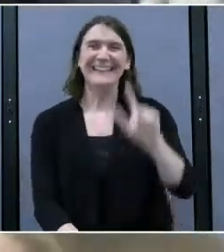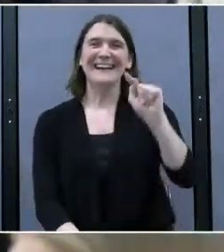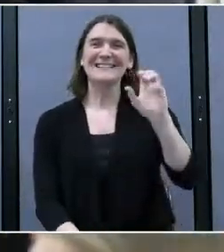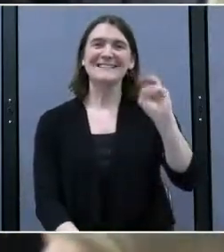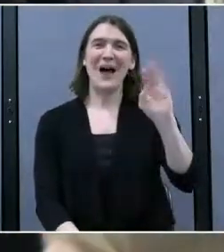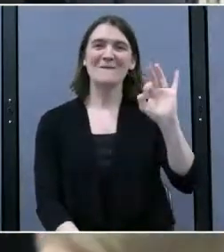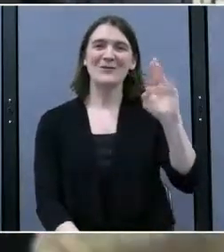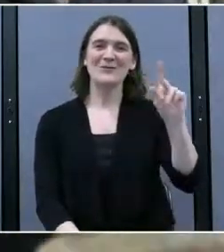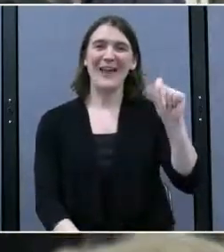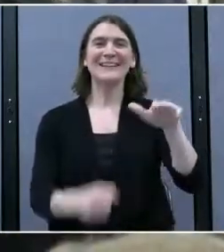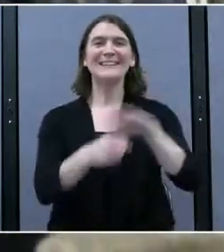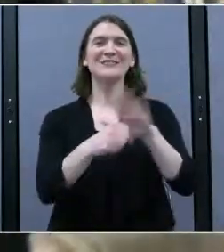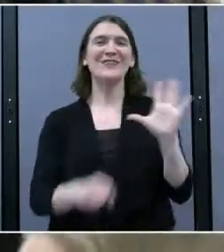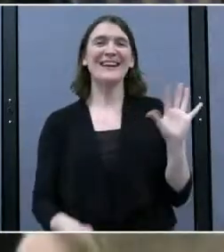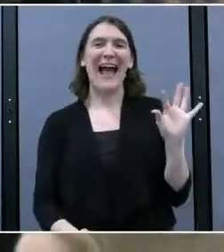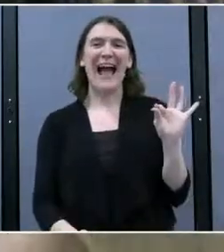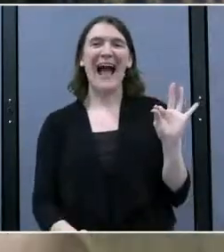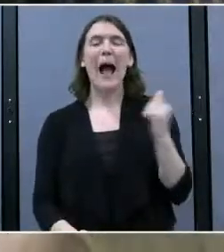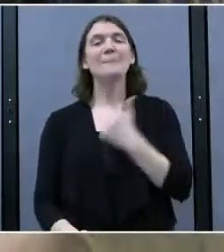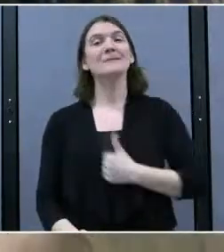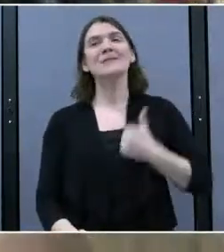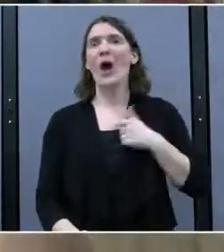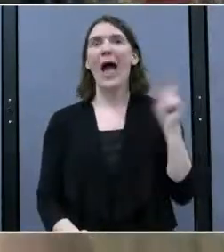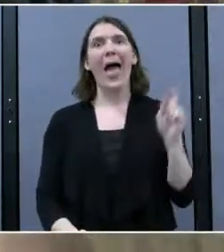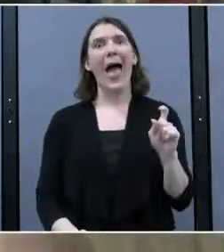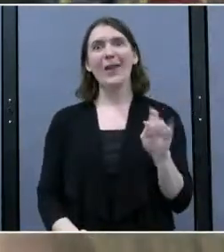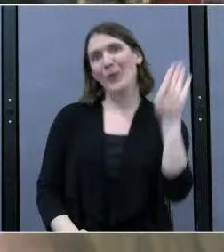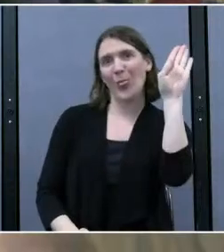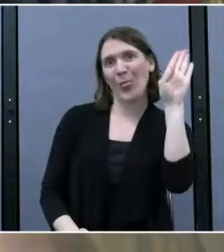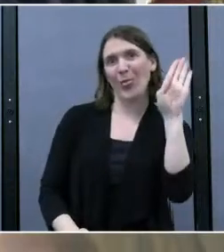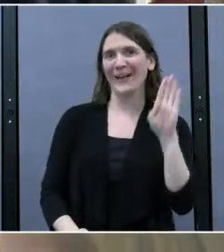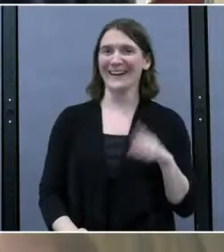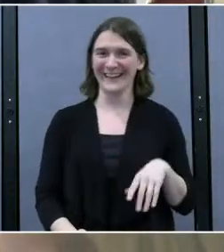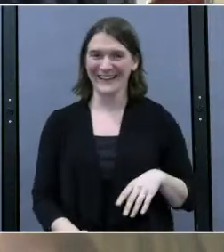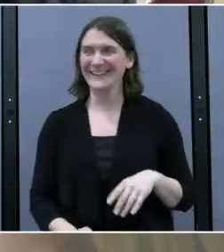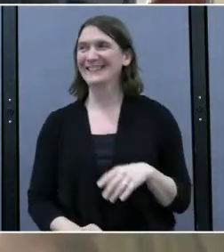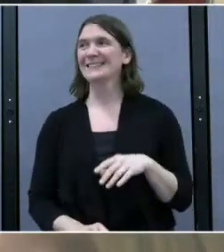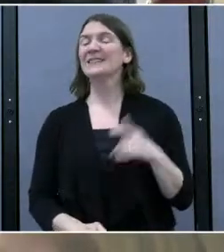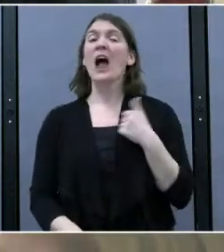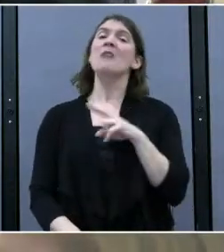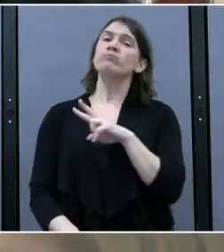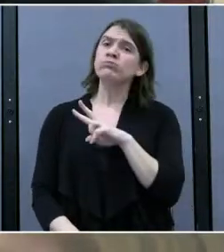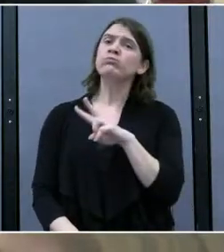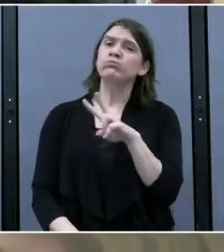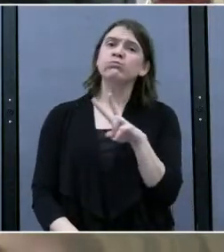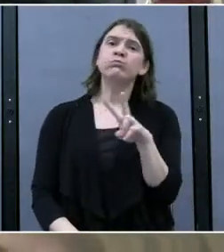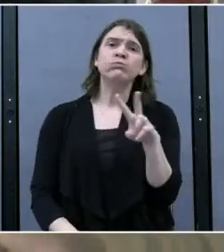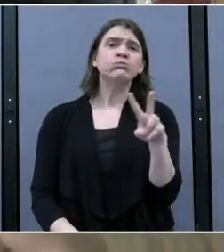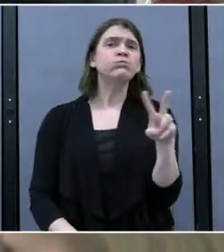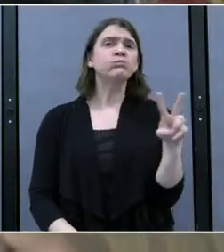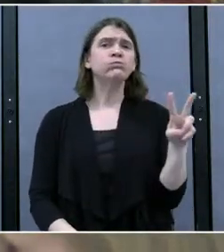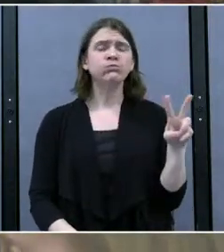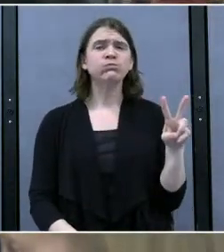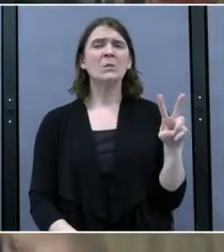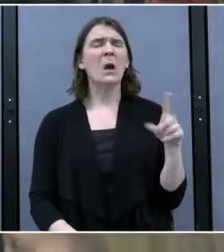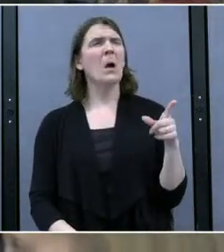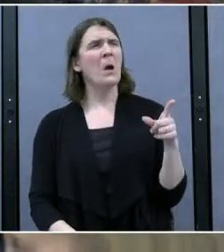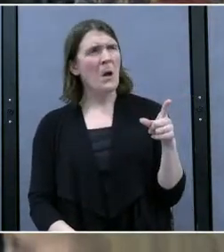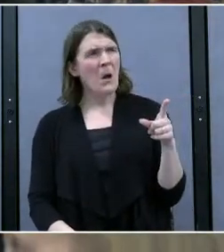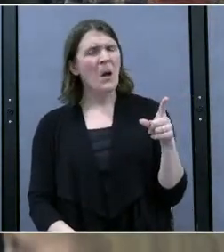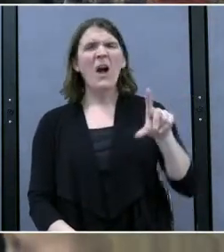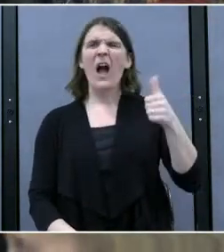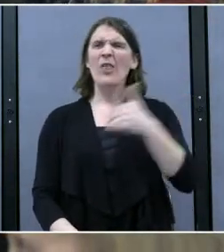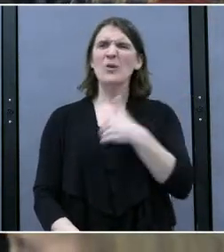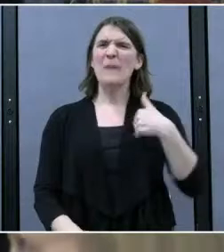Tom Franks, District 9. I didn't want to let you off the hook so easily. I've been listening to what another member had said. I was thinking about what